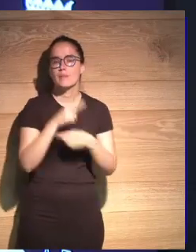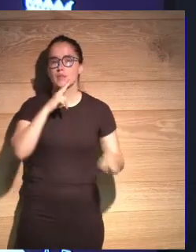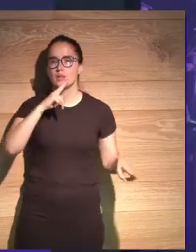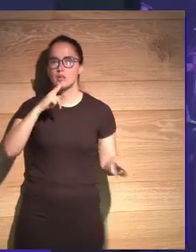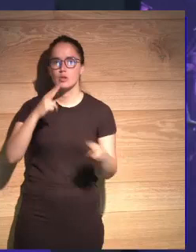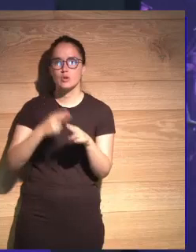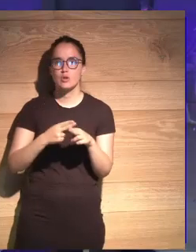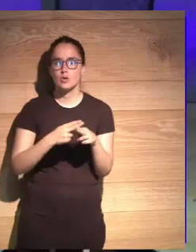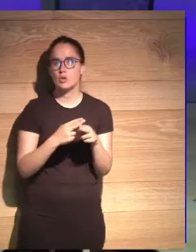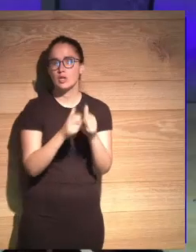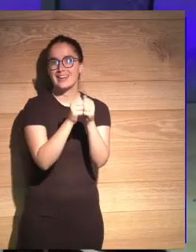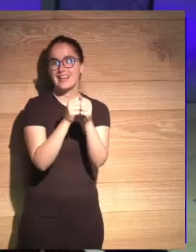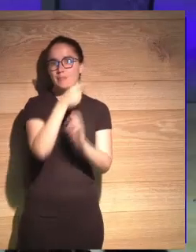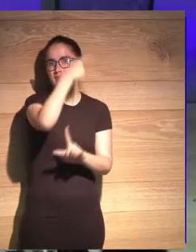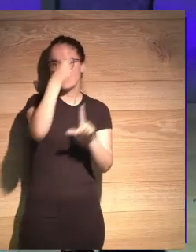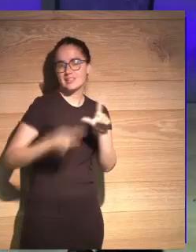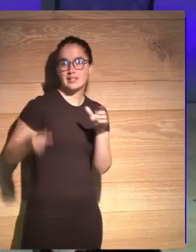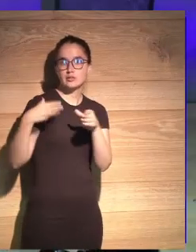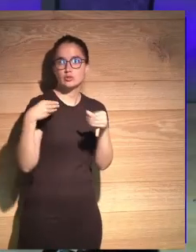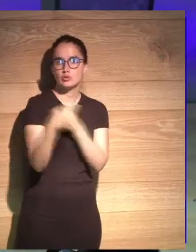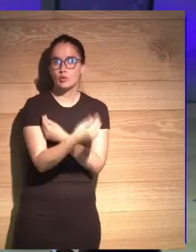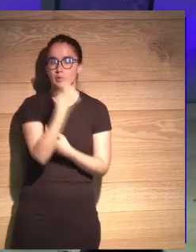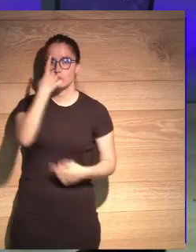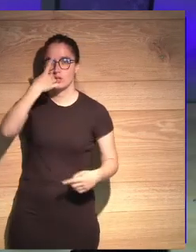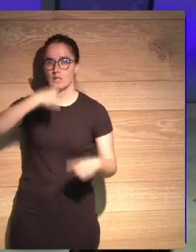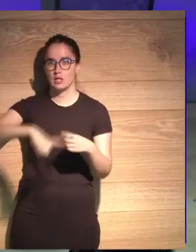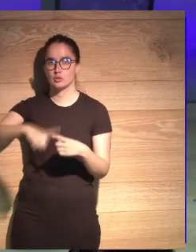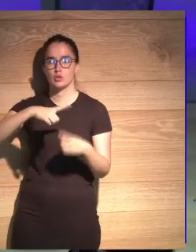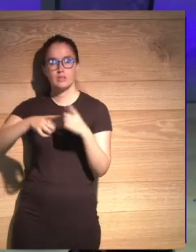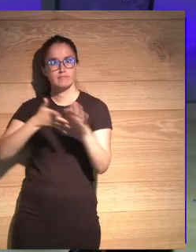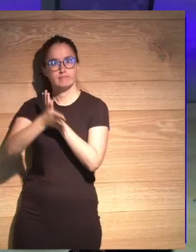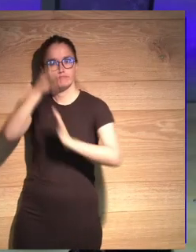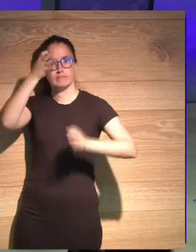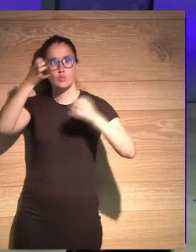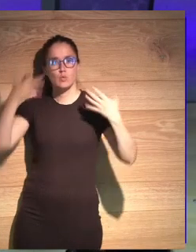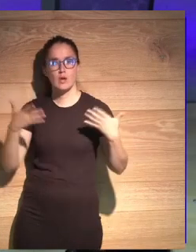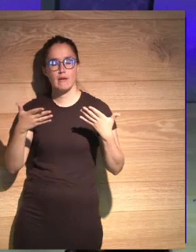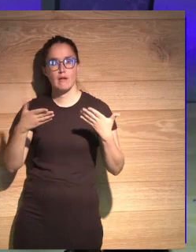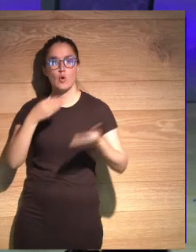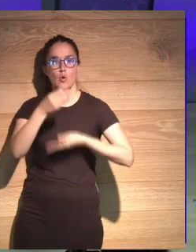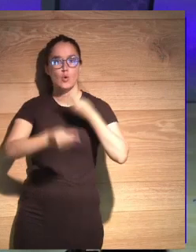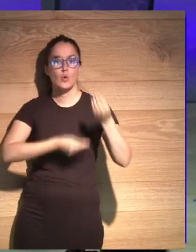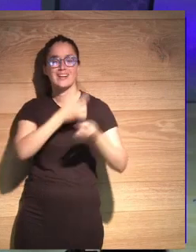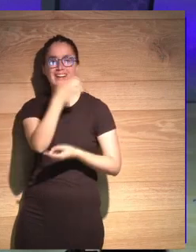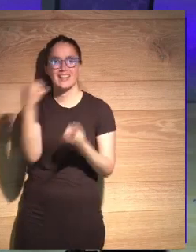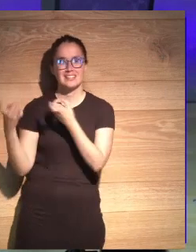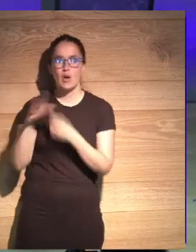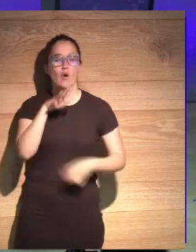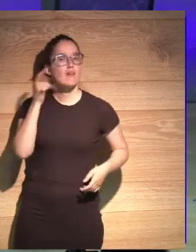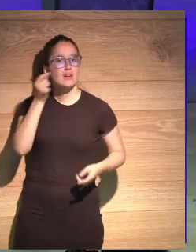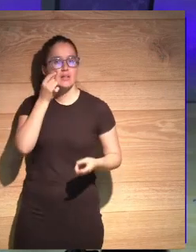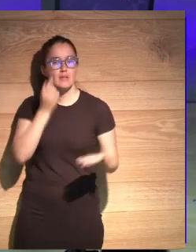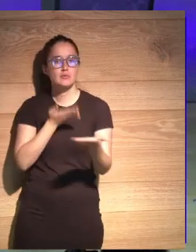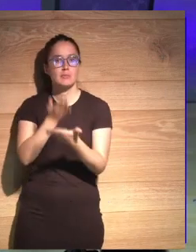do is a document called the game design document, and it must specify